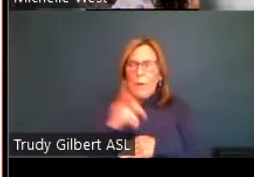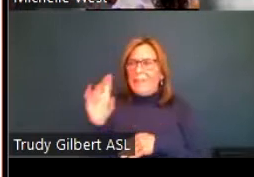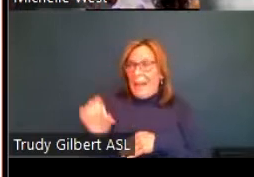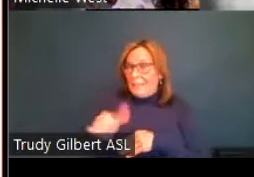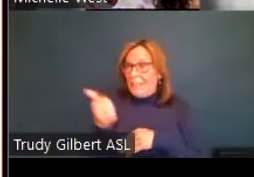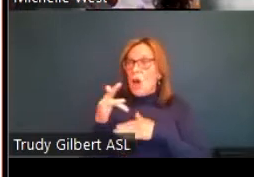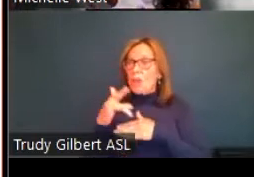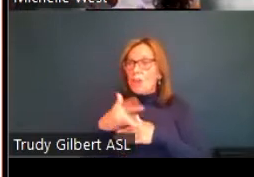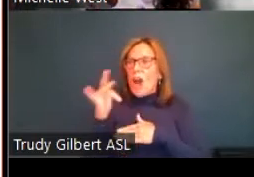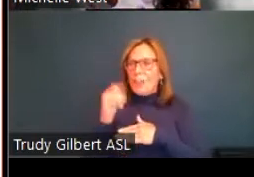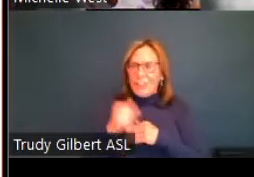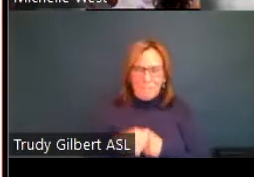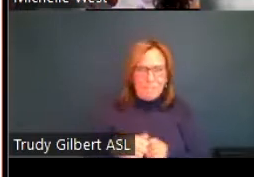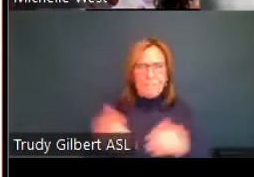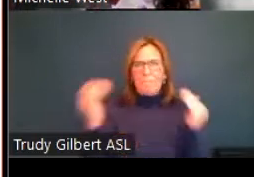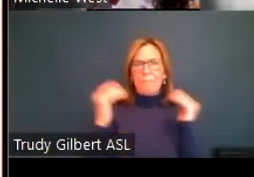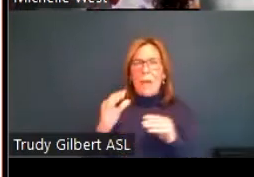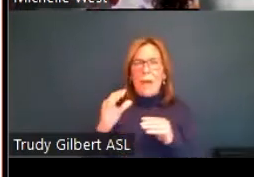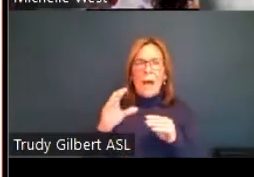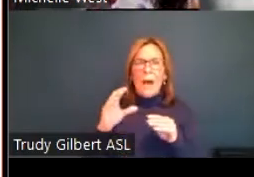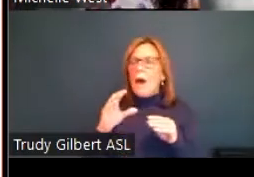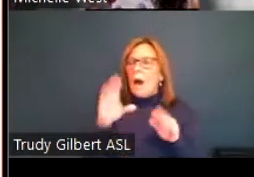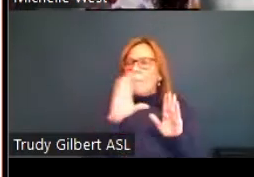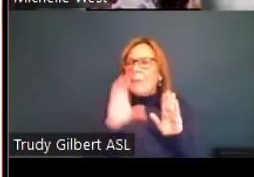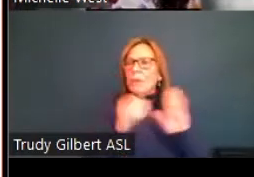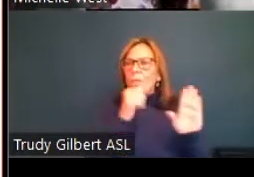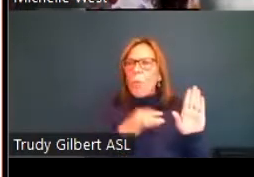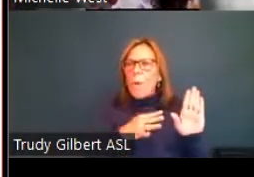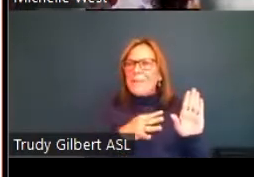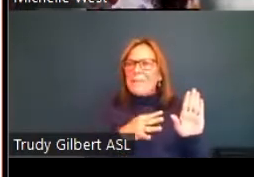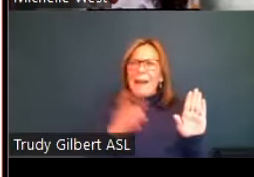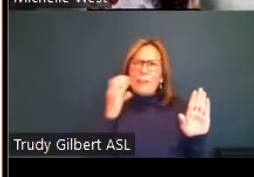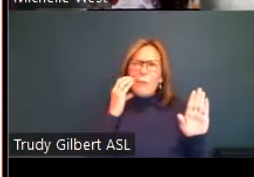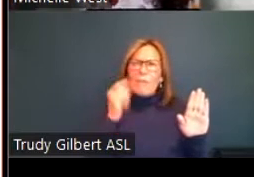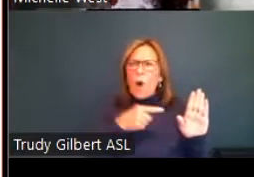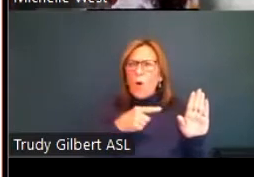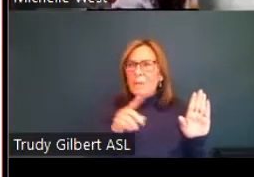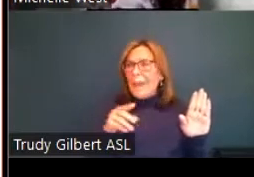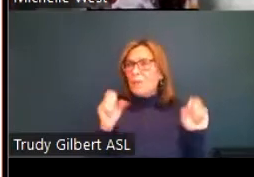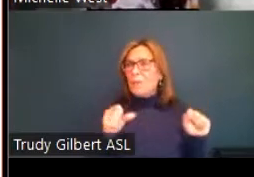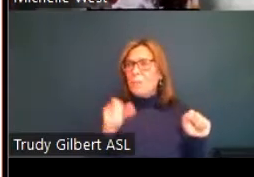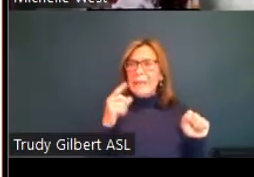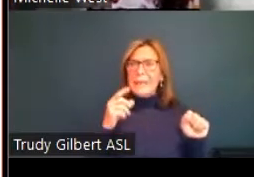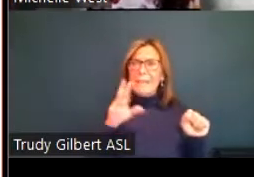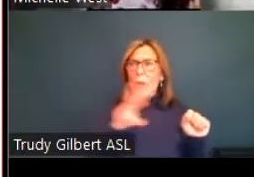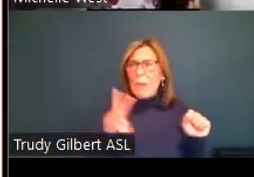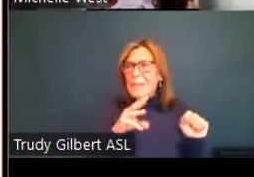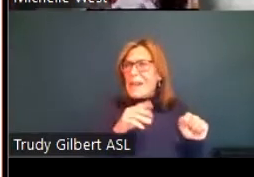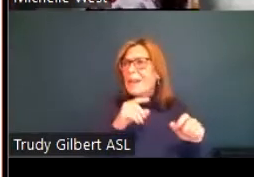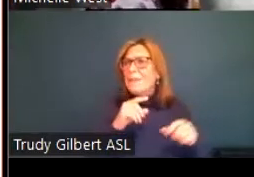there's a picture of a lady on a smartphone. That could be your website. That's a touch or a social media